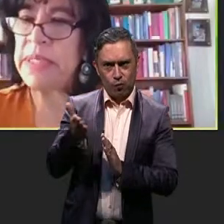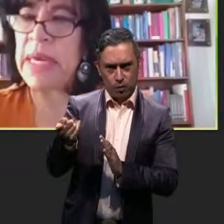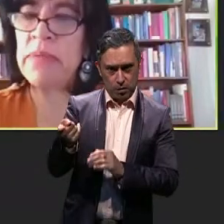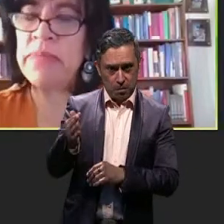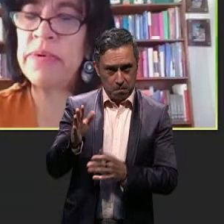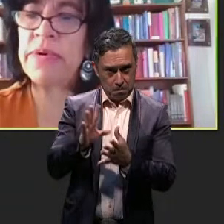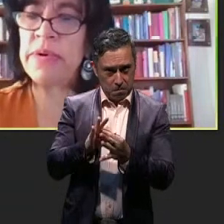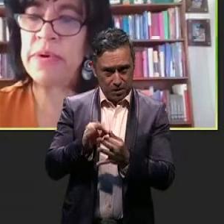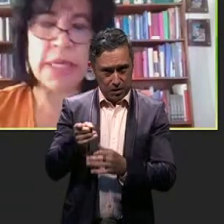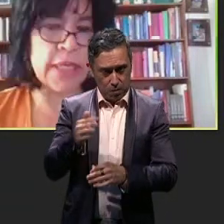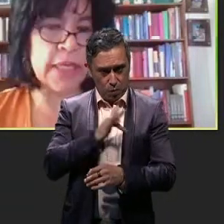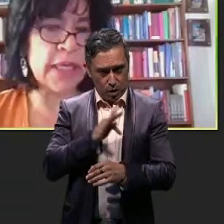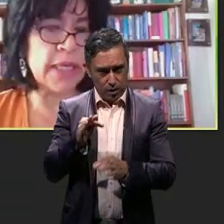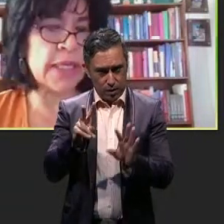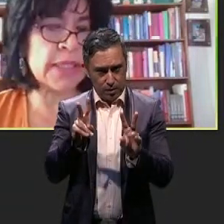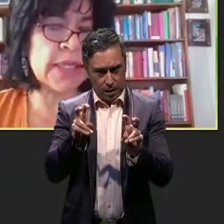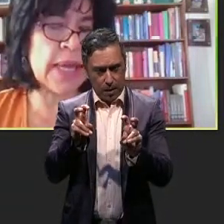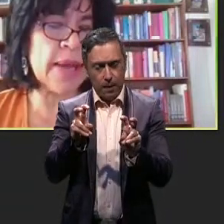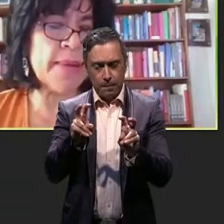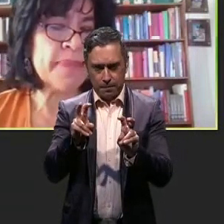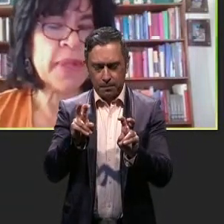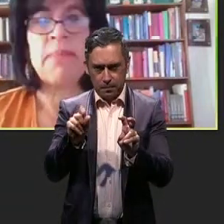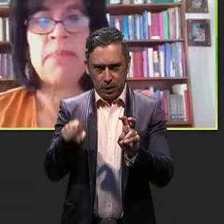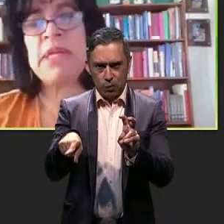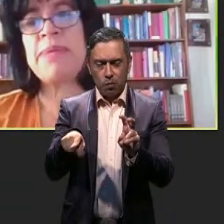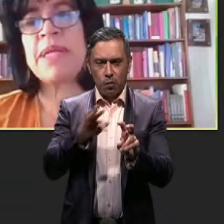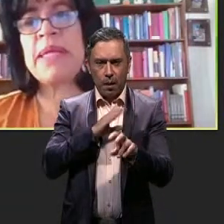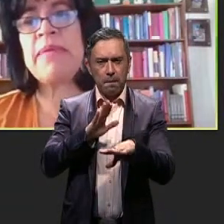you could kindly elaborate